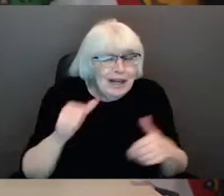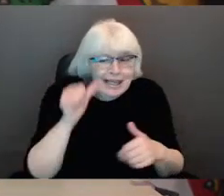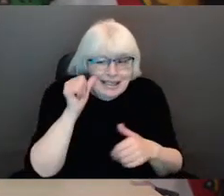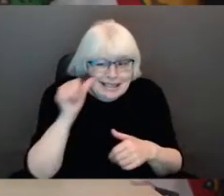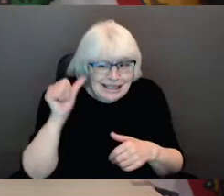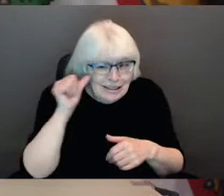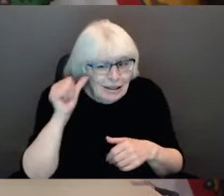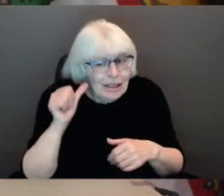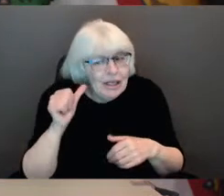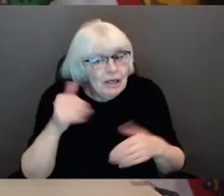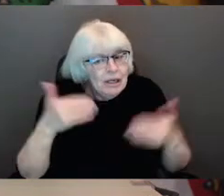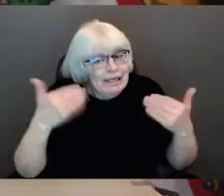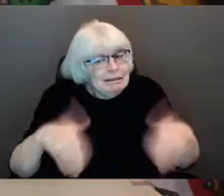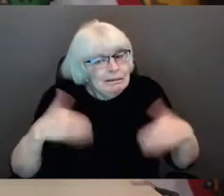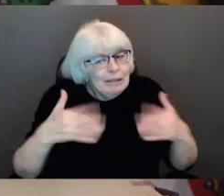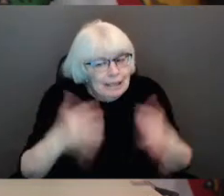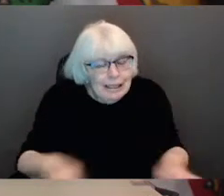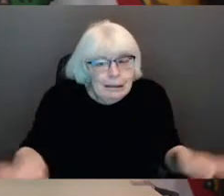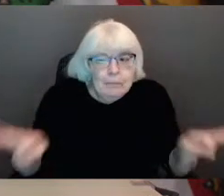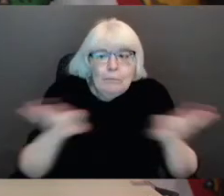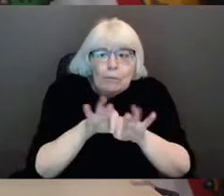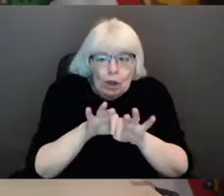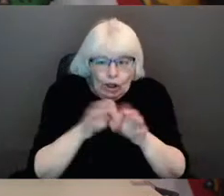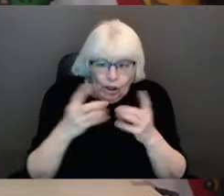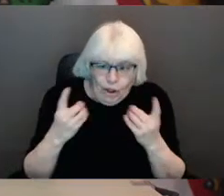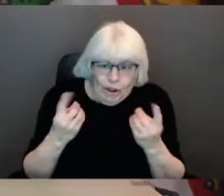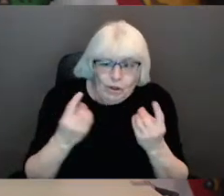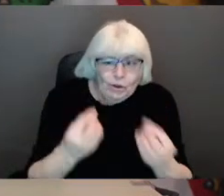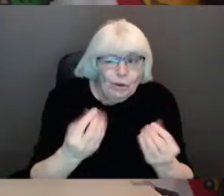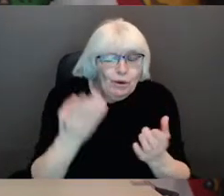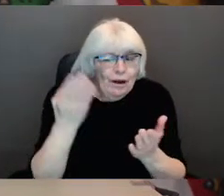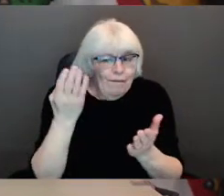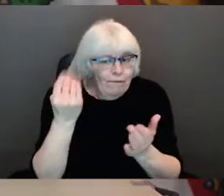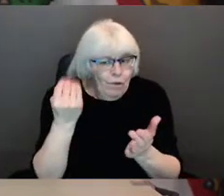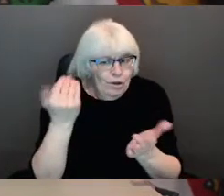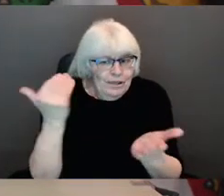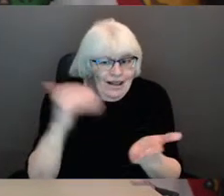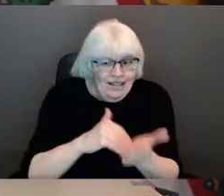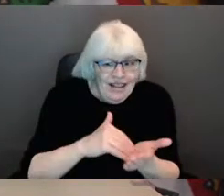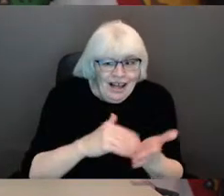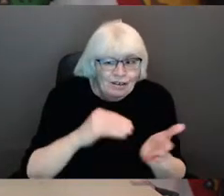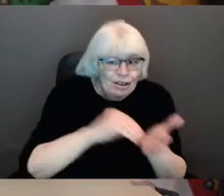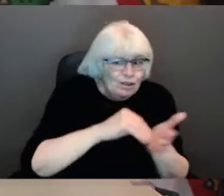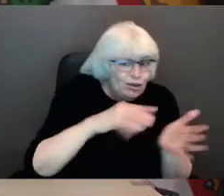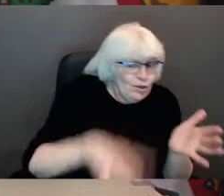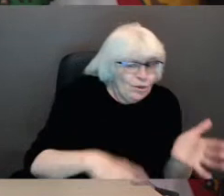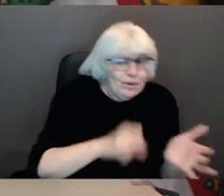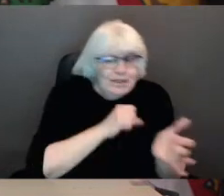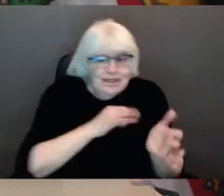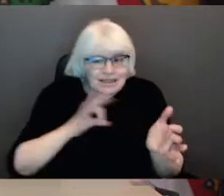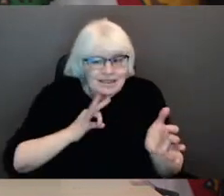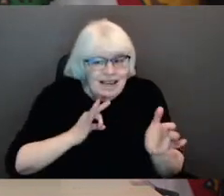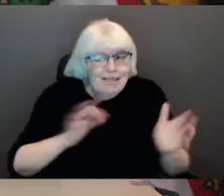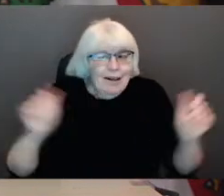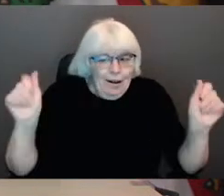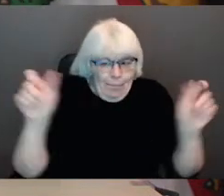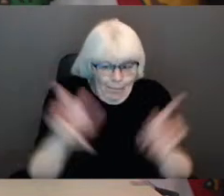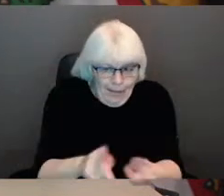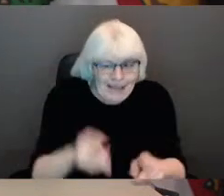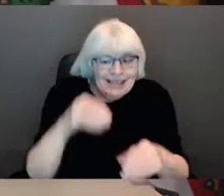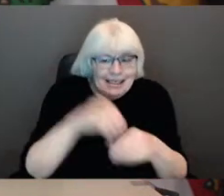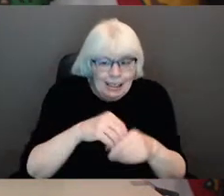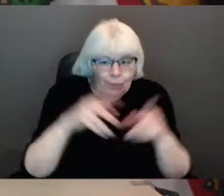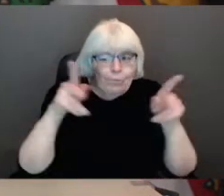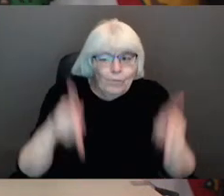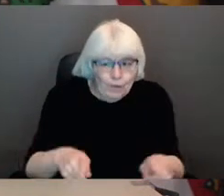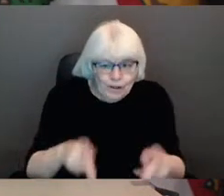Having over 14,000 island students and staff returning to in-person learning across the province is a monumental